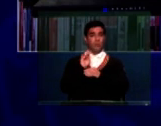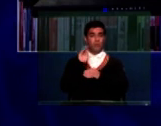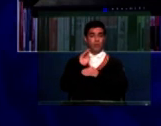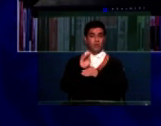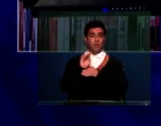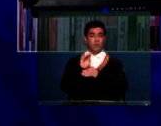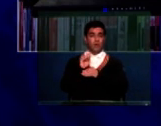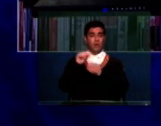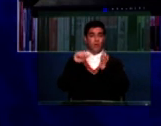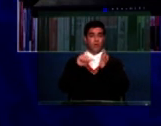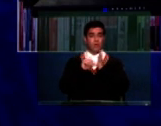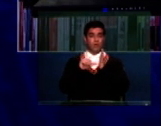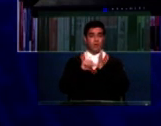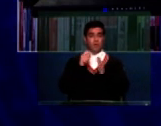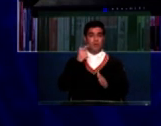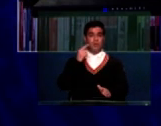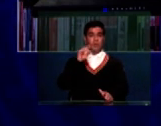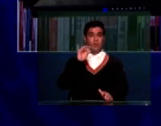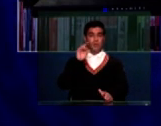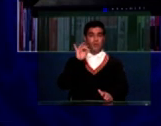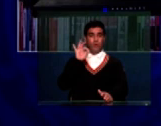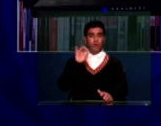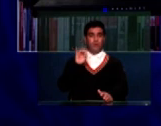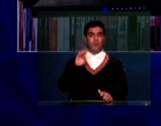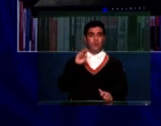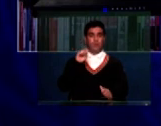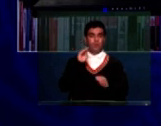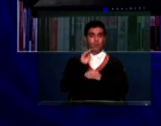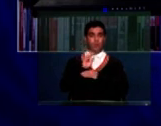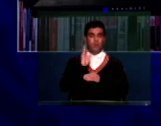olib 6ta gidroksid ionini qo'shamiz.